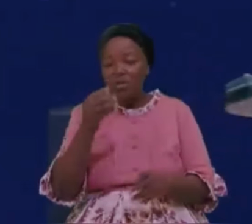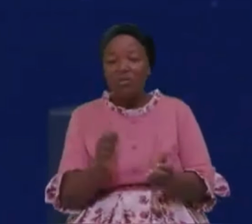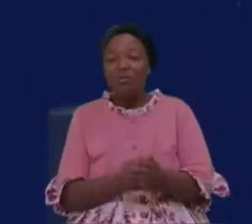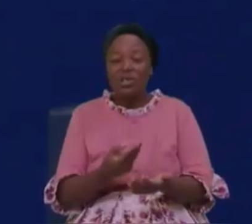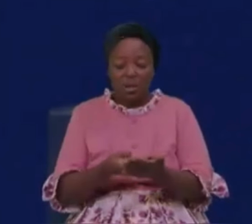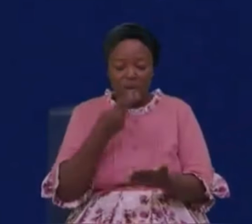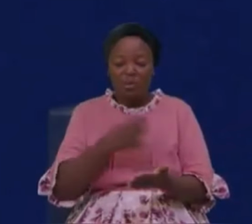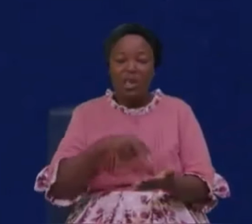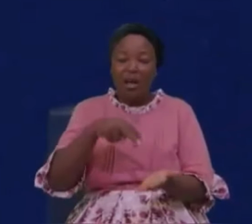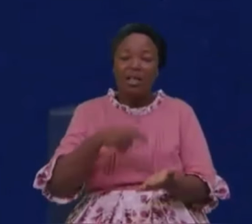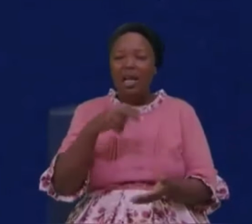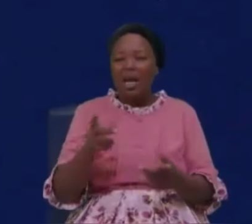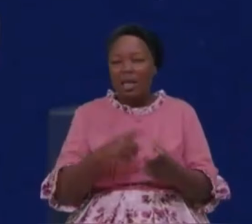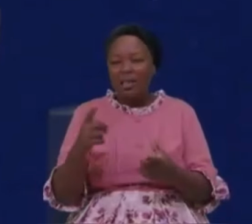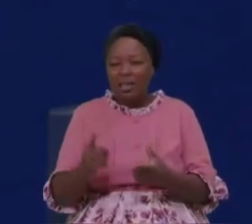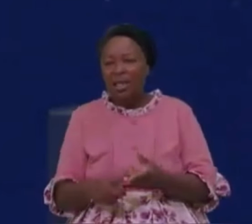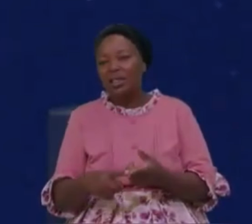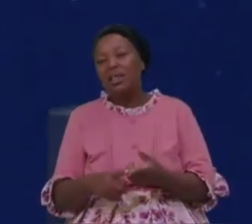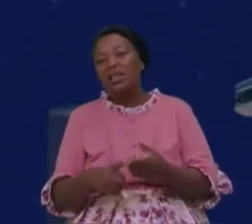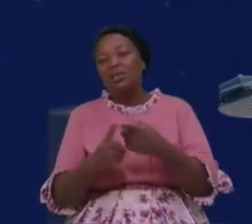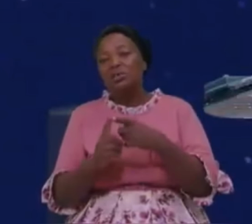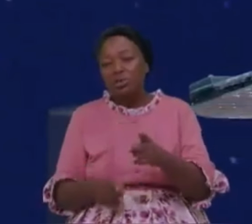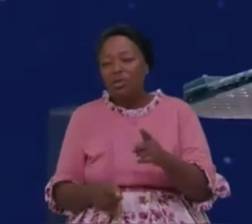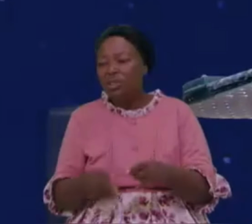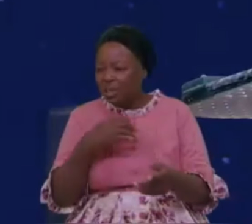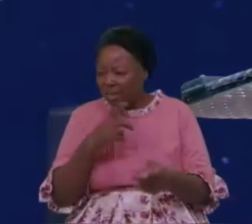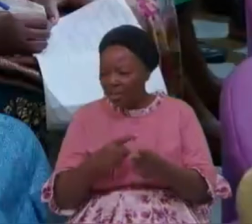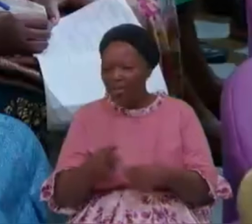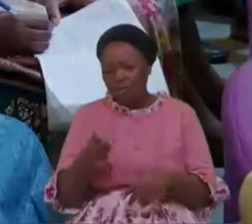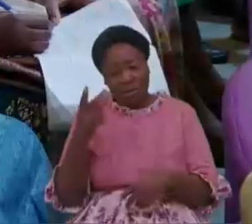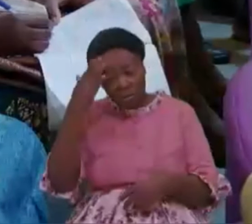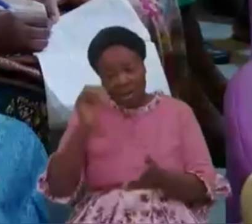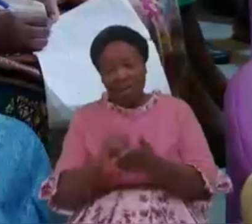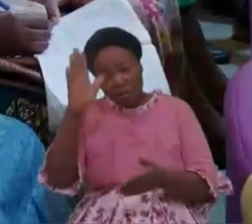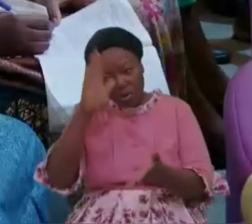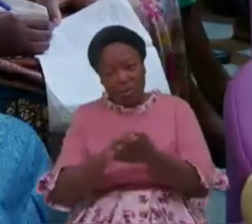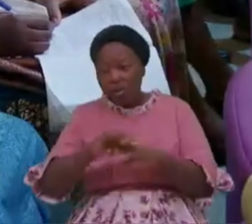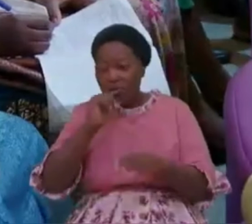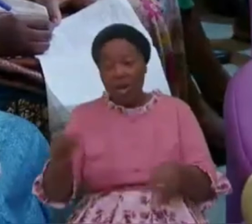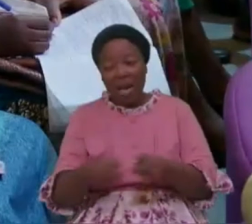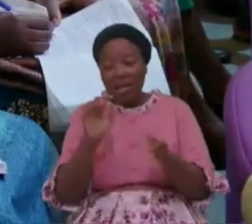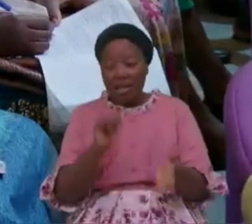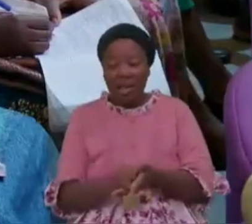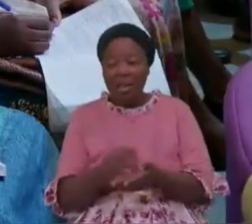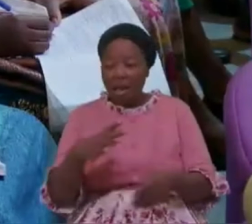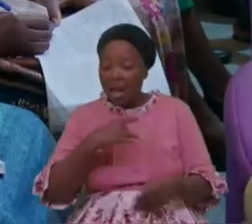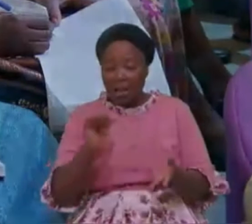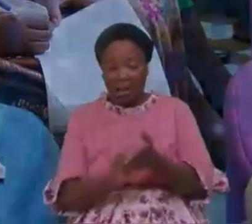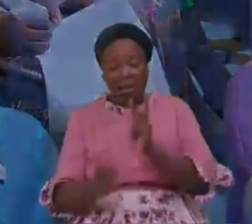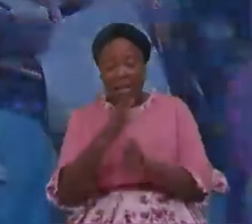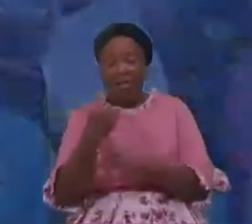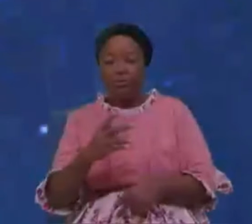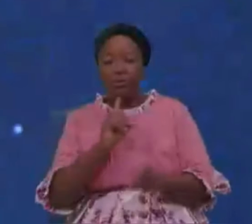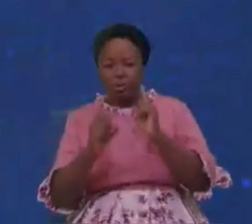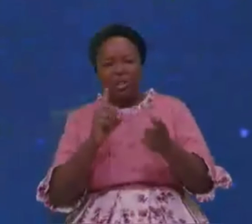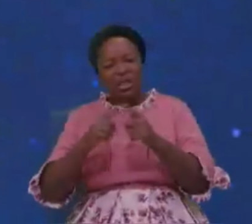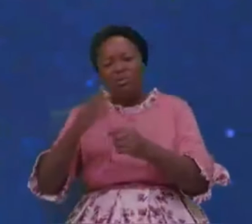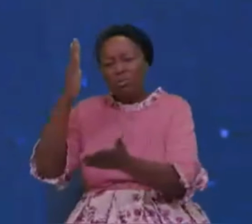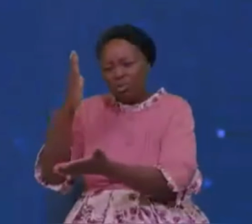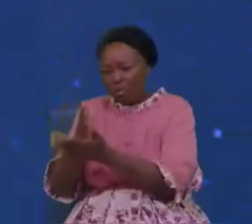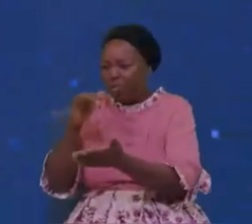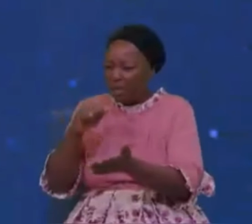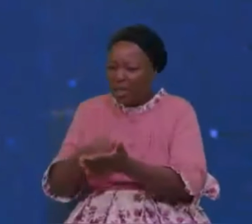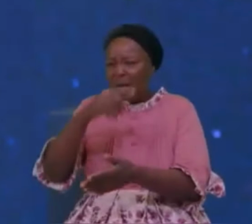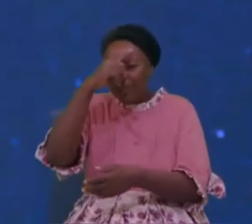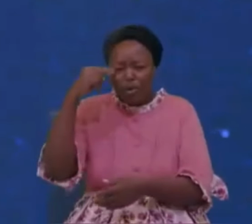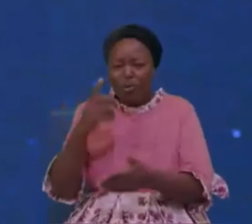you belittle my family. Now, we notice whatsoever you want her to do to you,